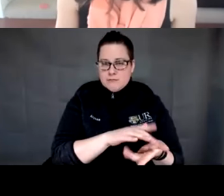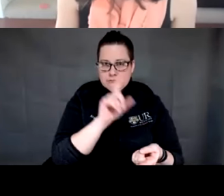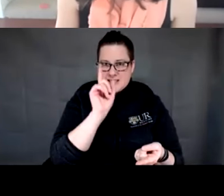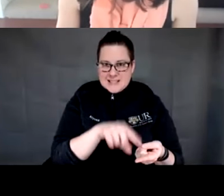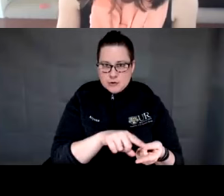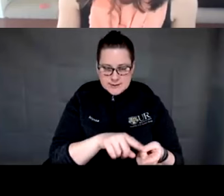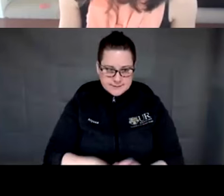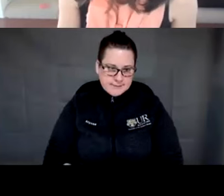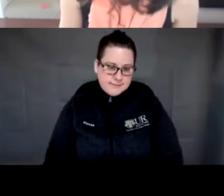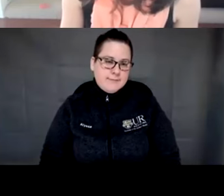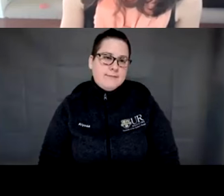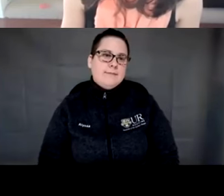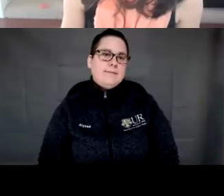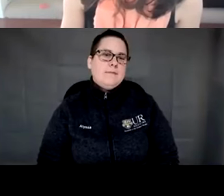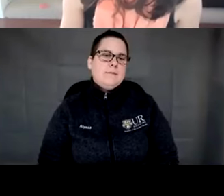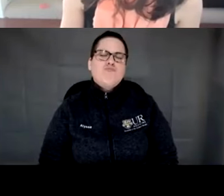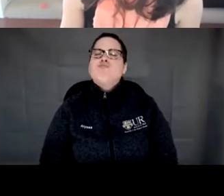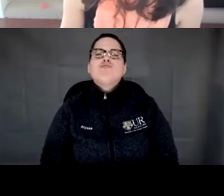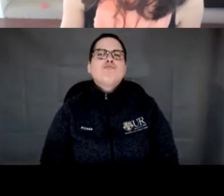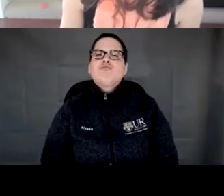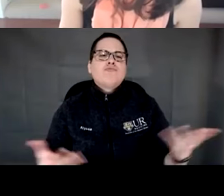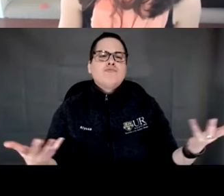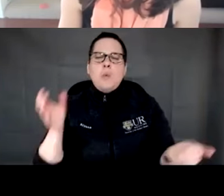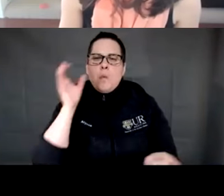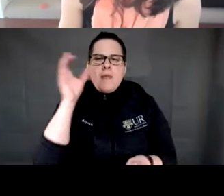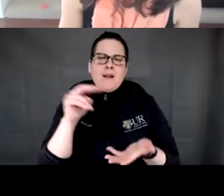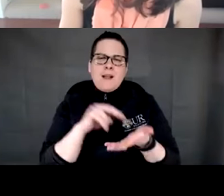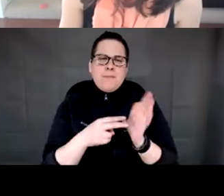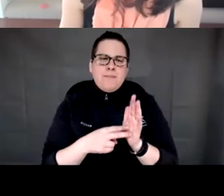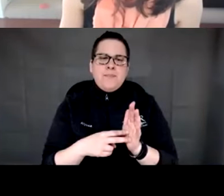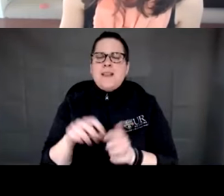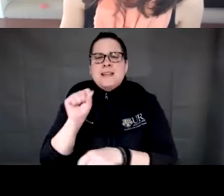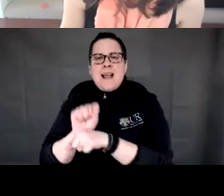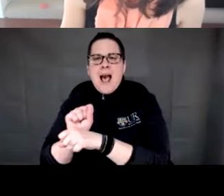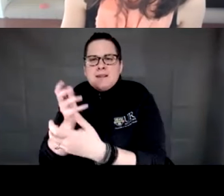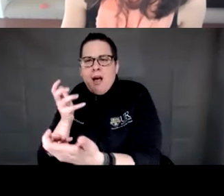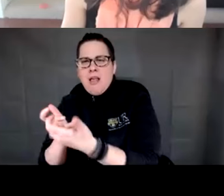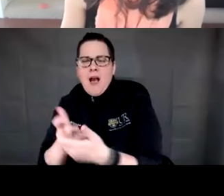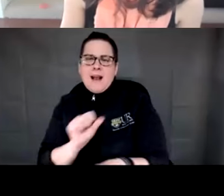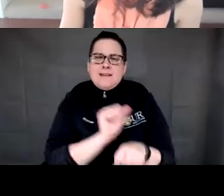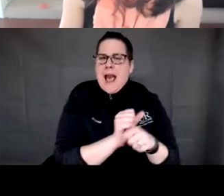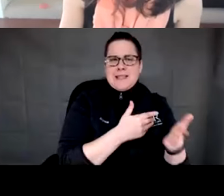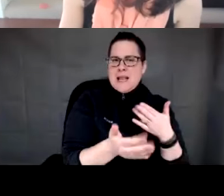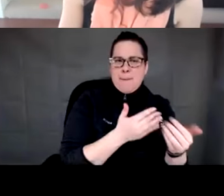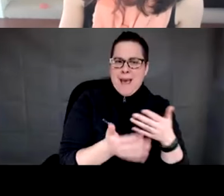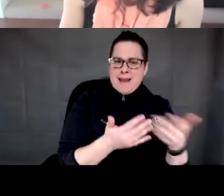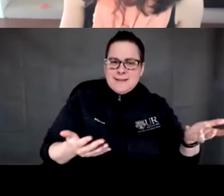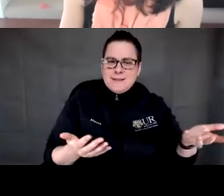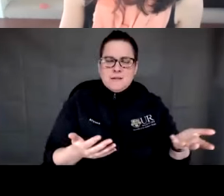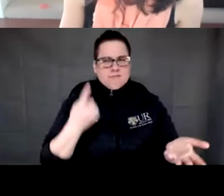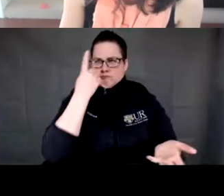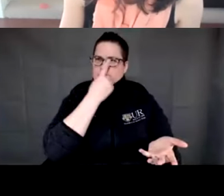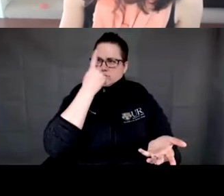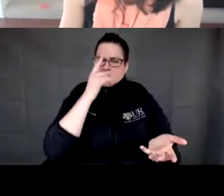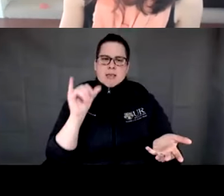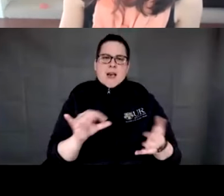decreased considerably. So what do these concepts really mean? Task aligned and task independent. How should we think of those in the